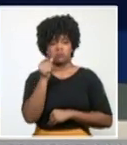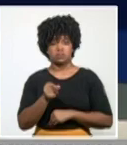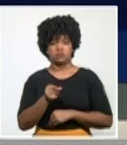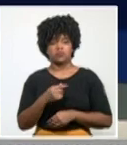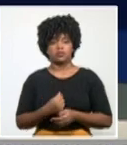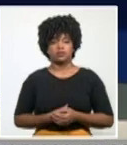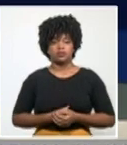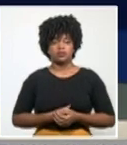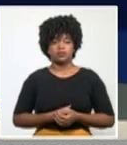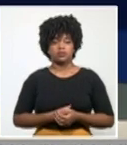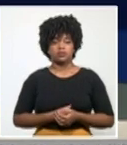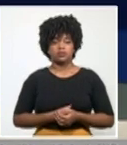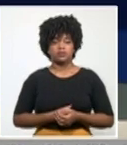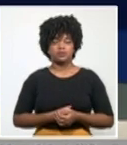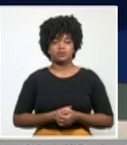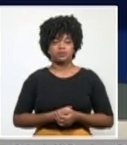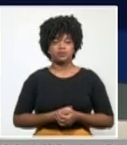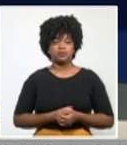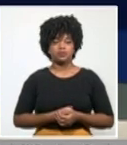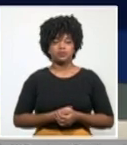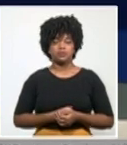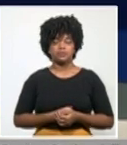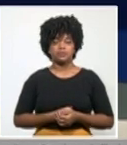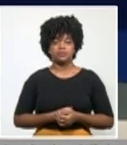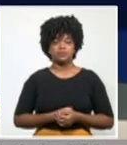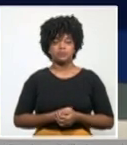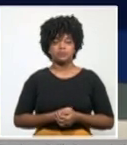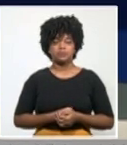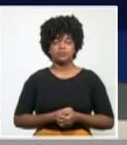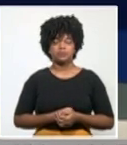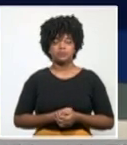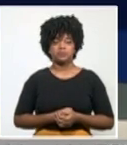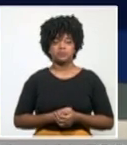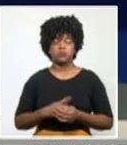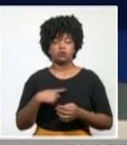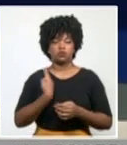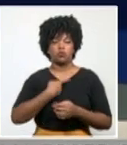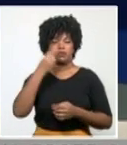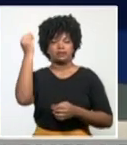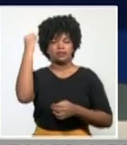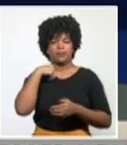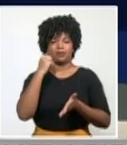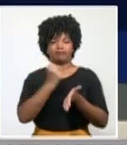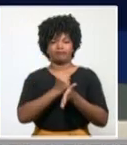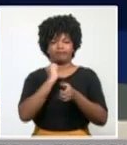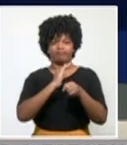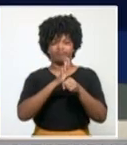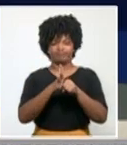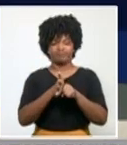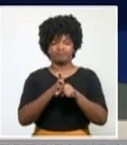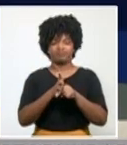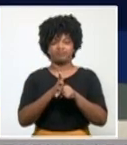1,673 samples were studied. As a result of the study of the